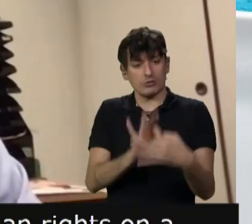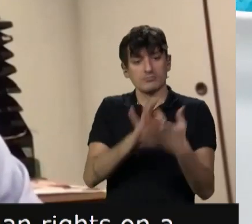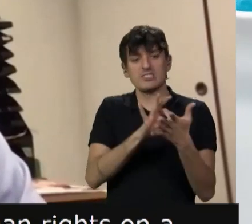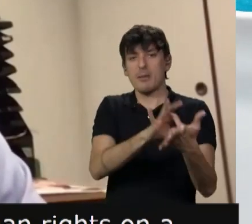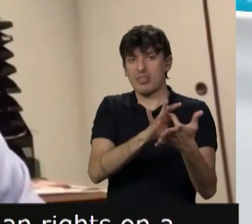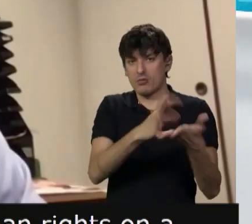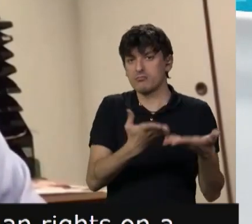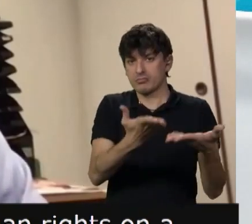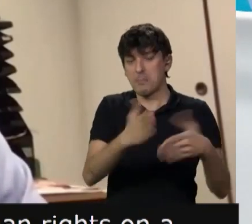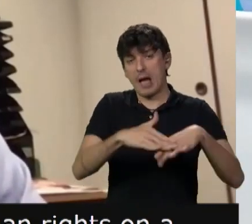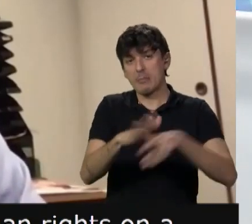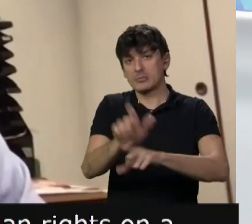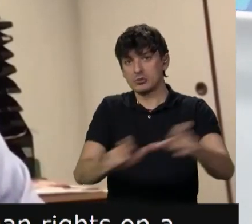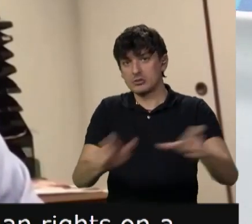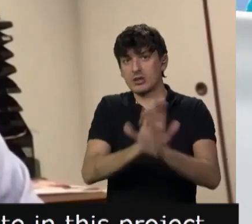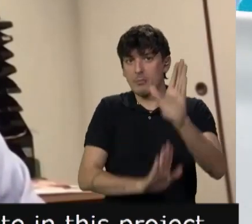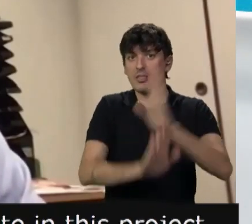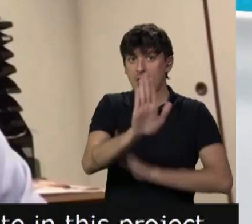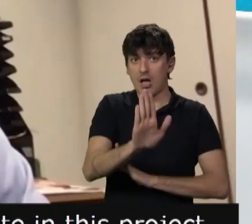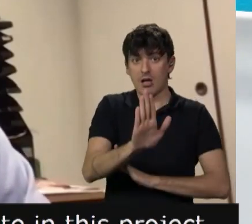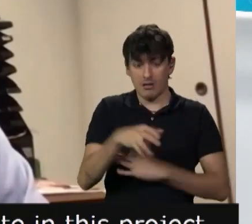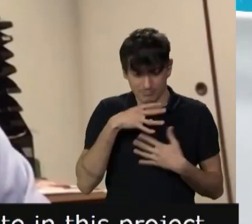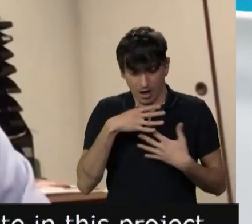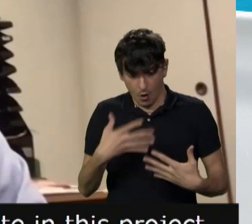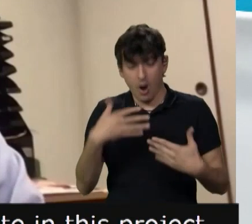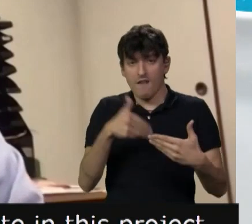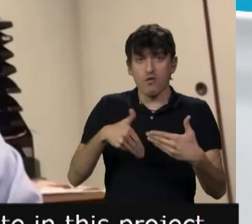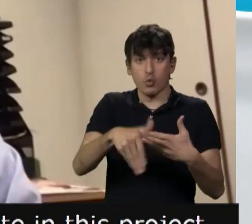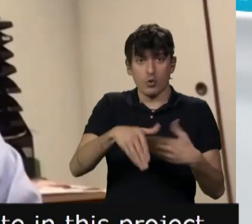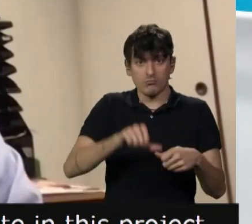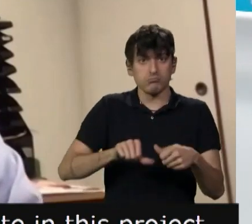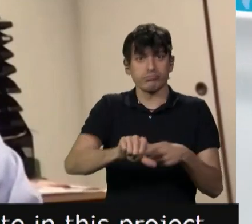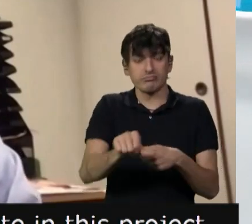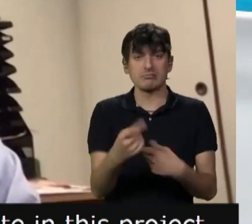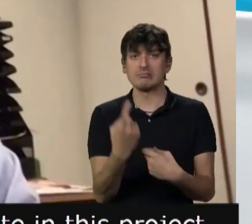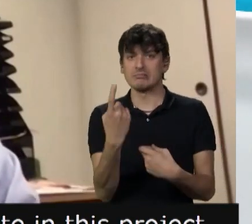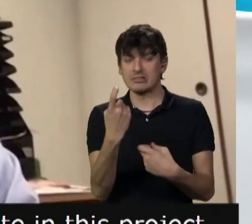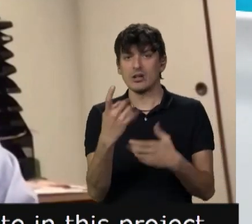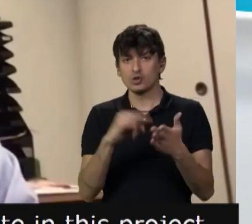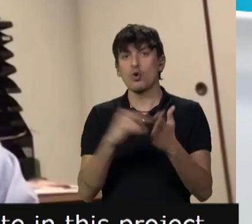where we provide these services to people with disabilities. And we come up with